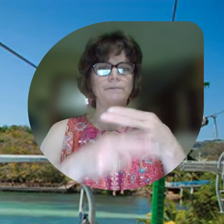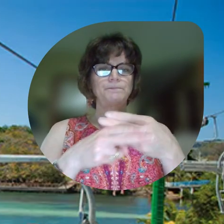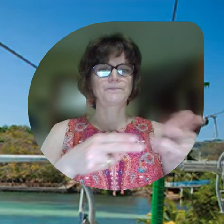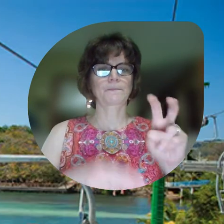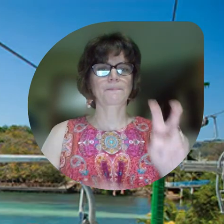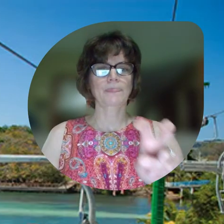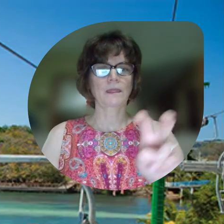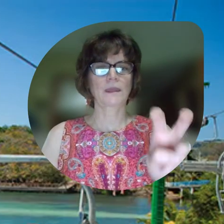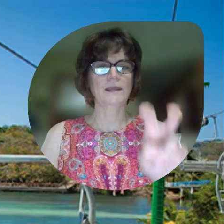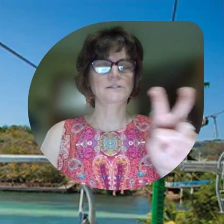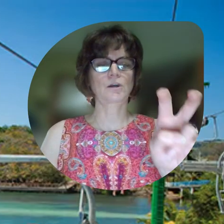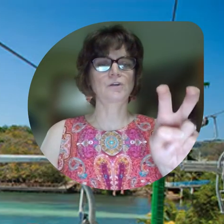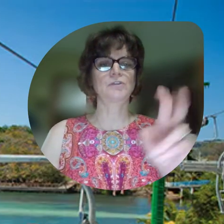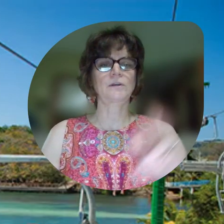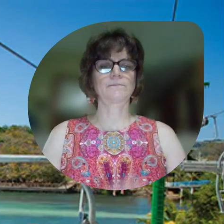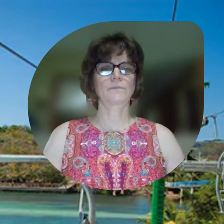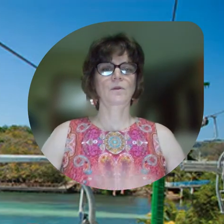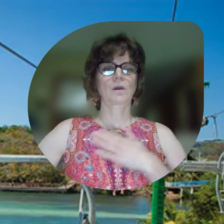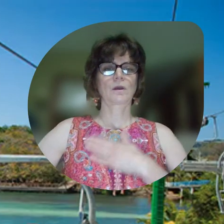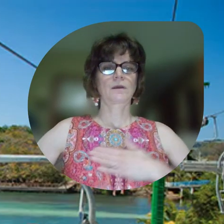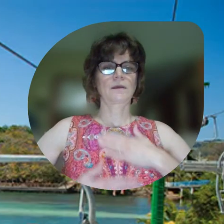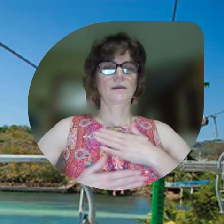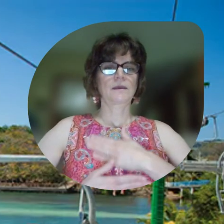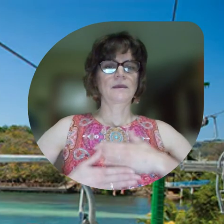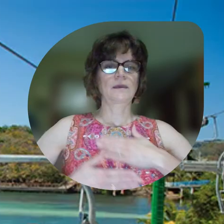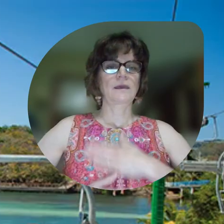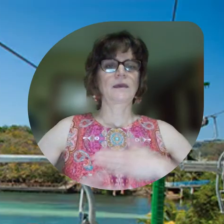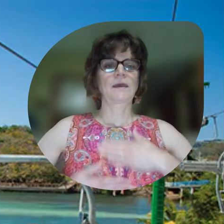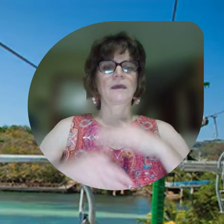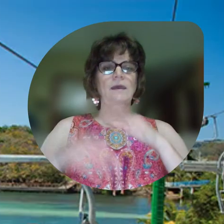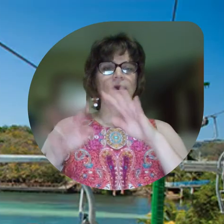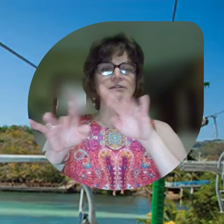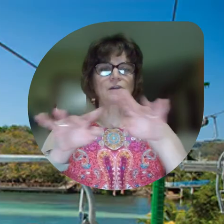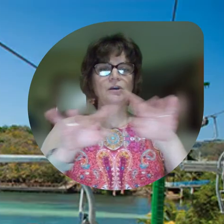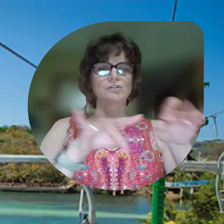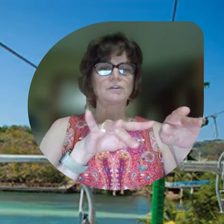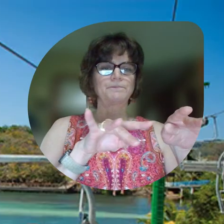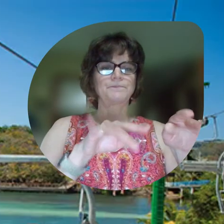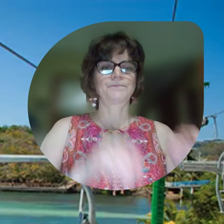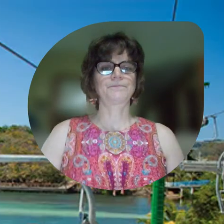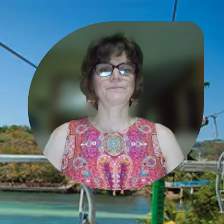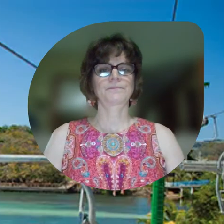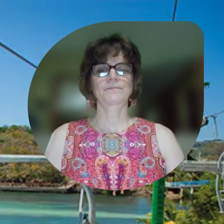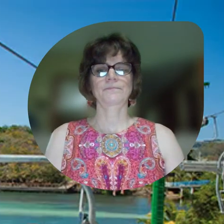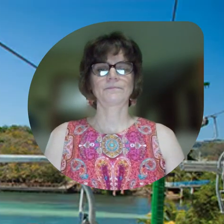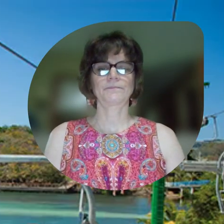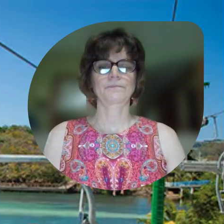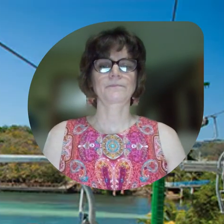Excursion, excursion, excursion.